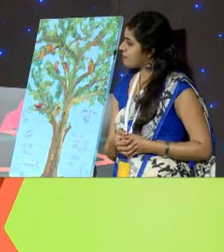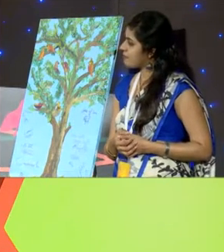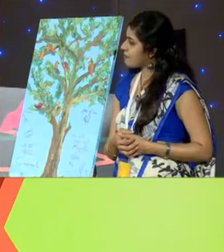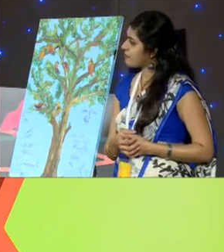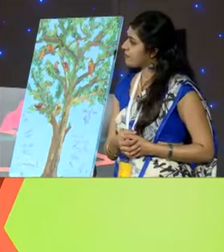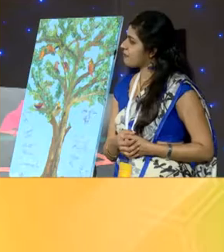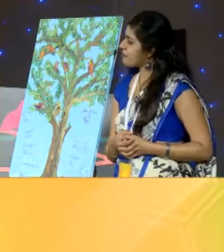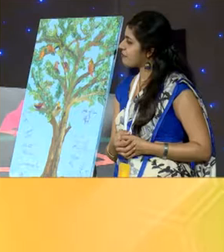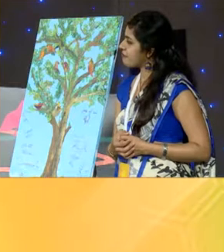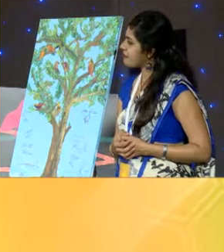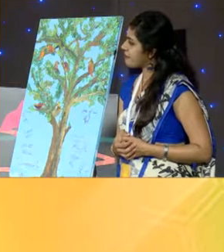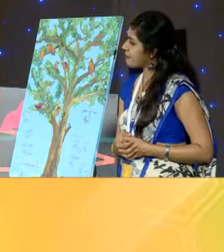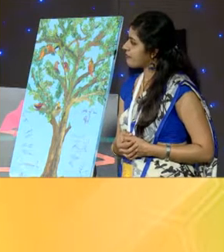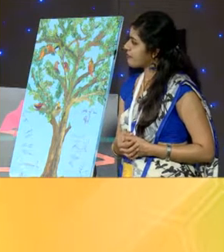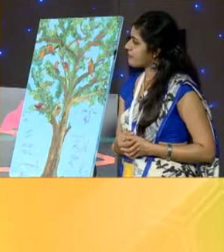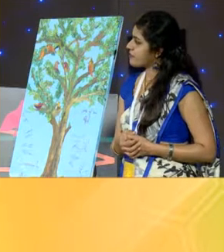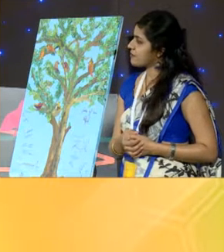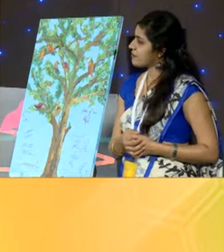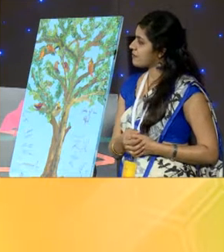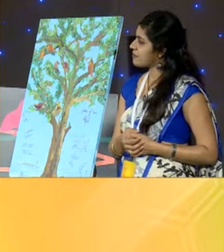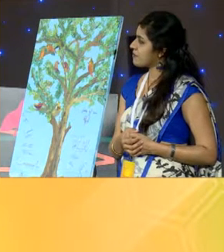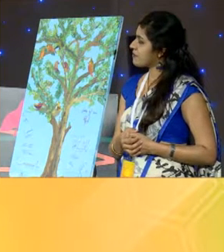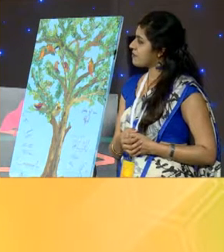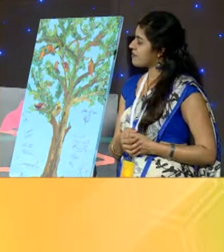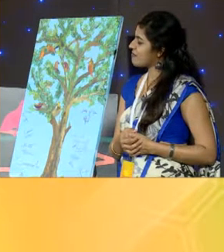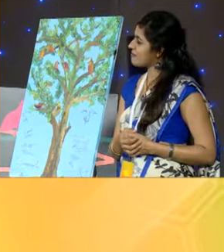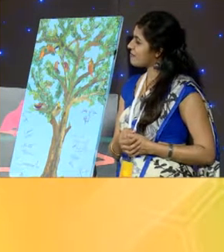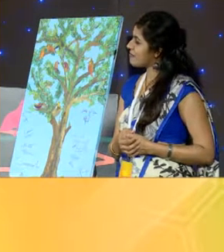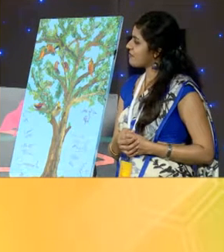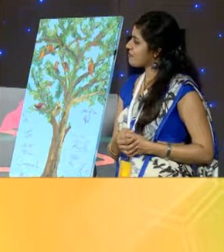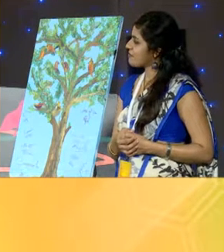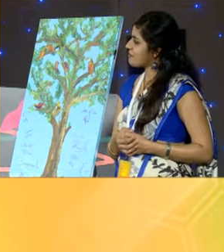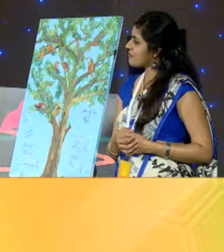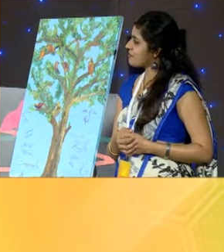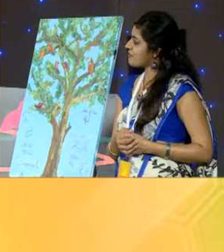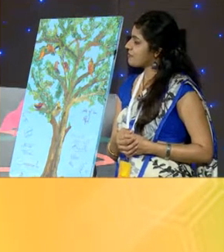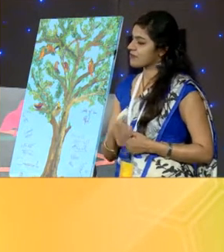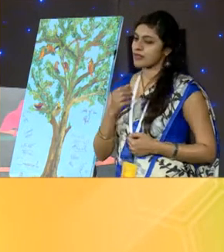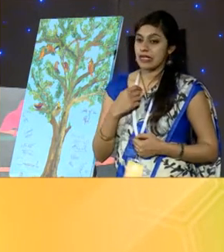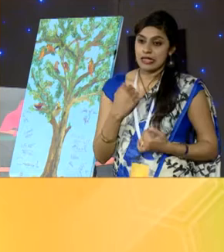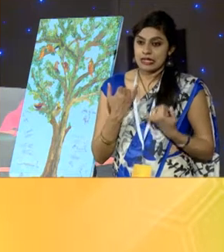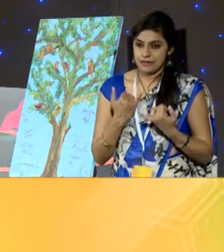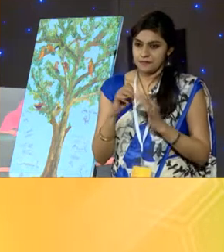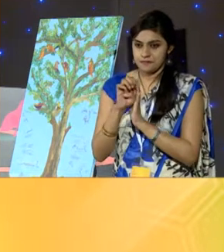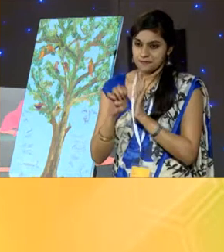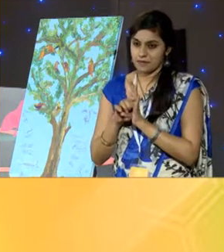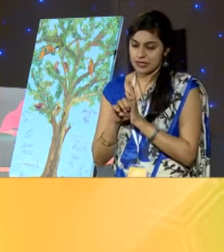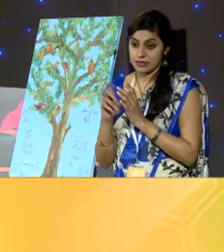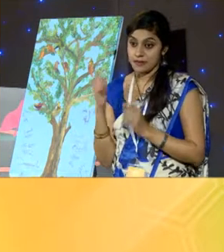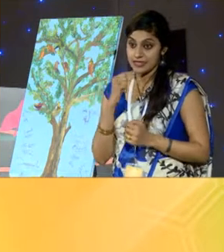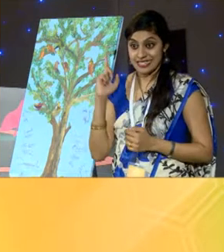I mean, when I say that I'm a writer who can't see, that's how it appears to some people. But I must tell